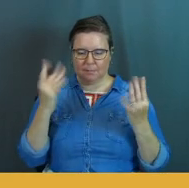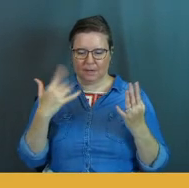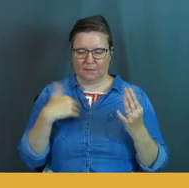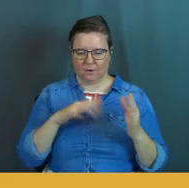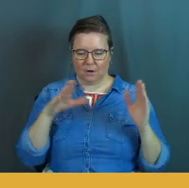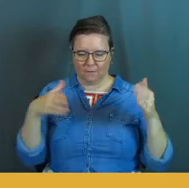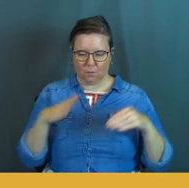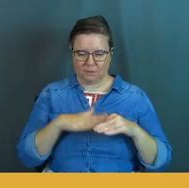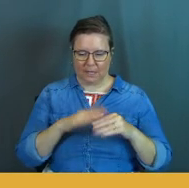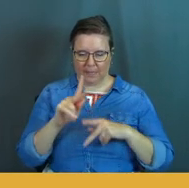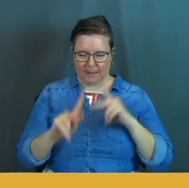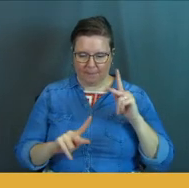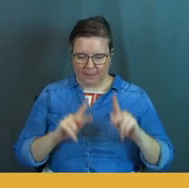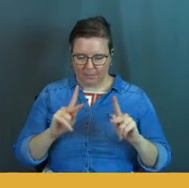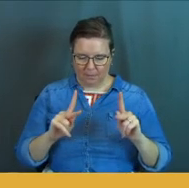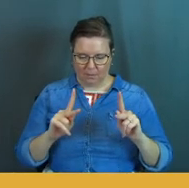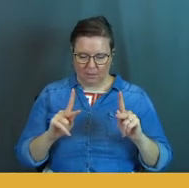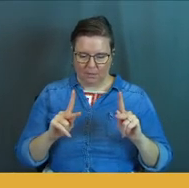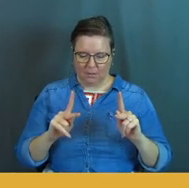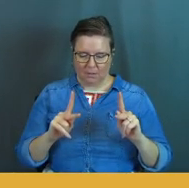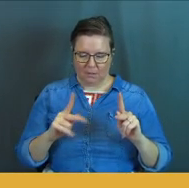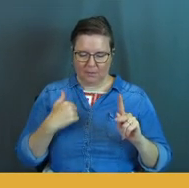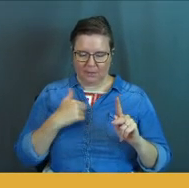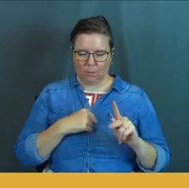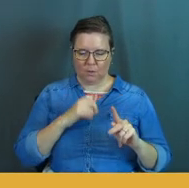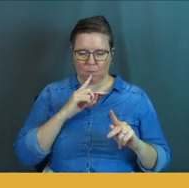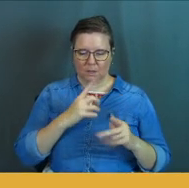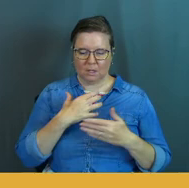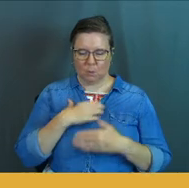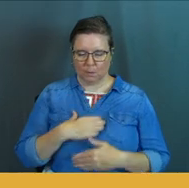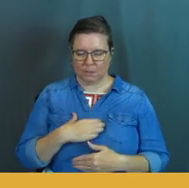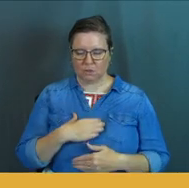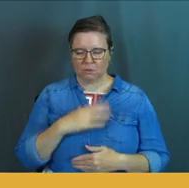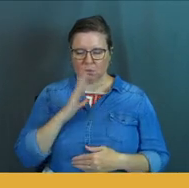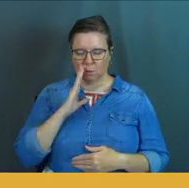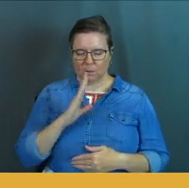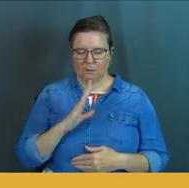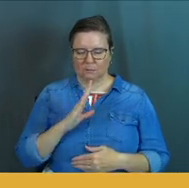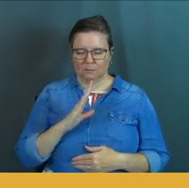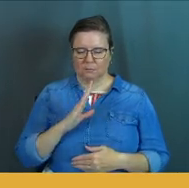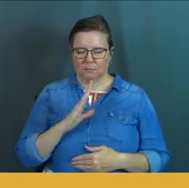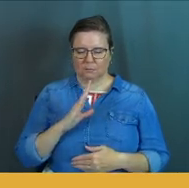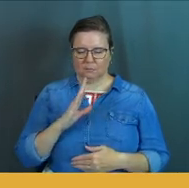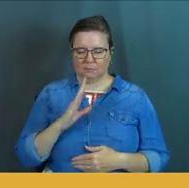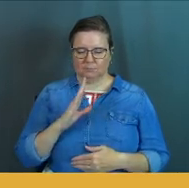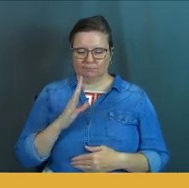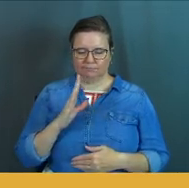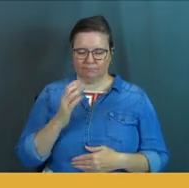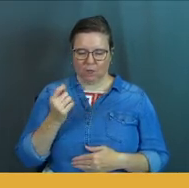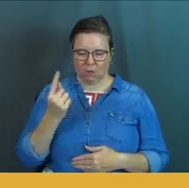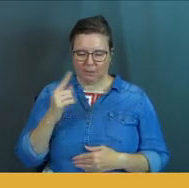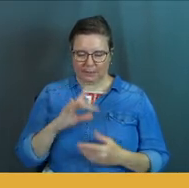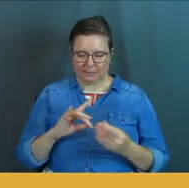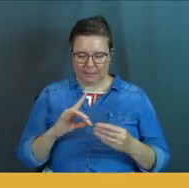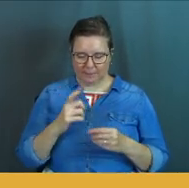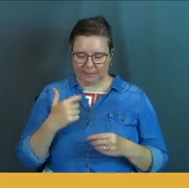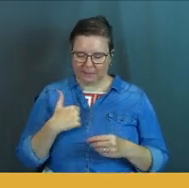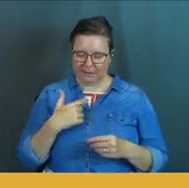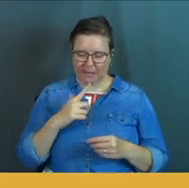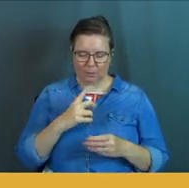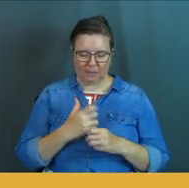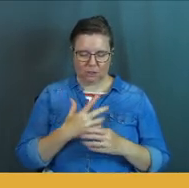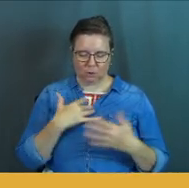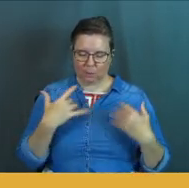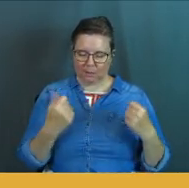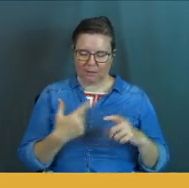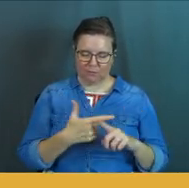many of us are focused on the people that we really wish would hear and understand this message, because, man, they would